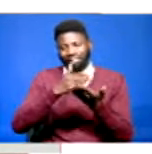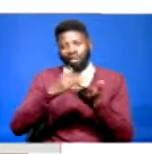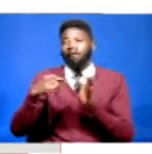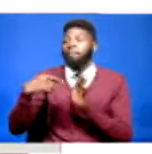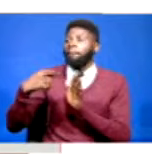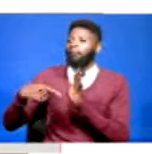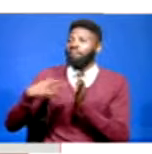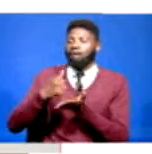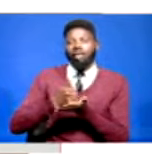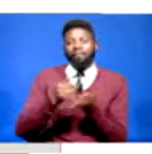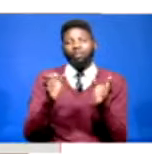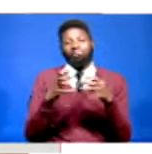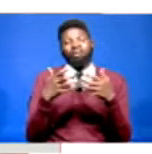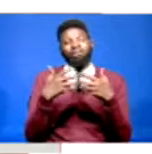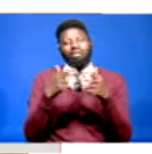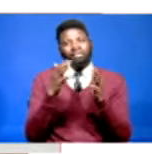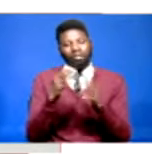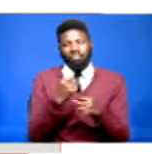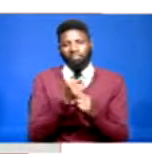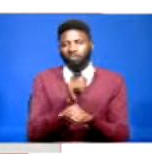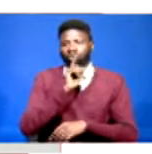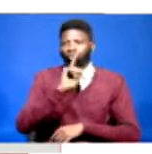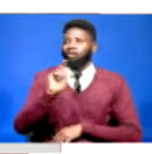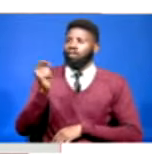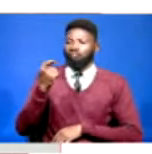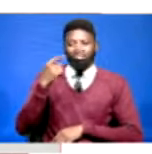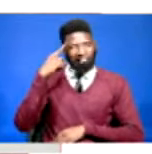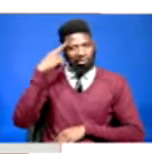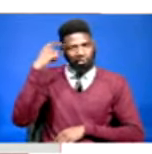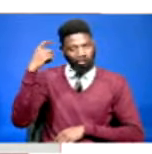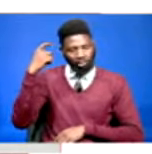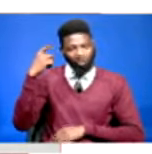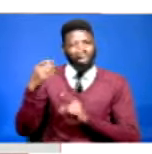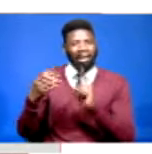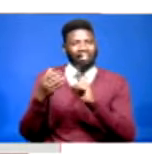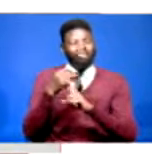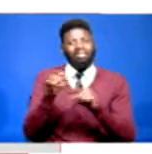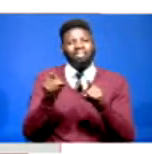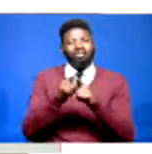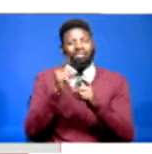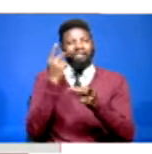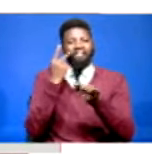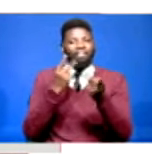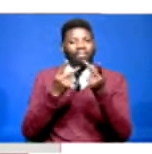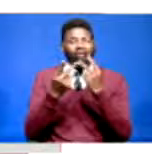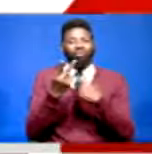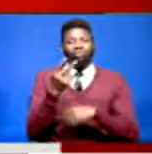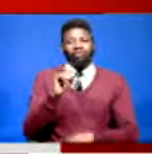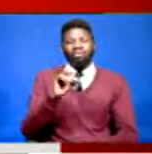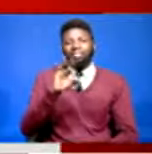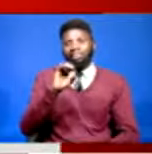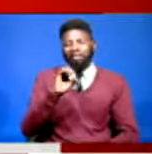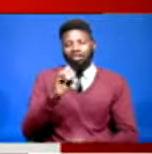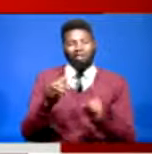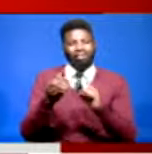in order to ensure that the Kenyan dream is achieved and Vision 2030 is actualized. But for now, back to you in studio, Ben Troy-Njue.